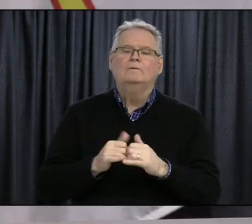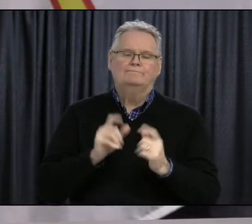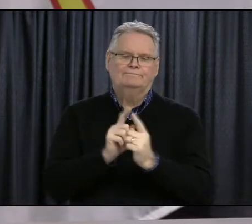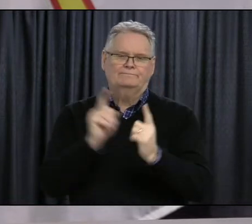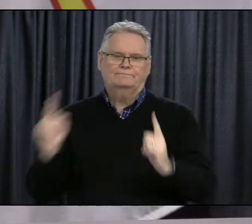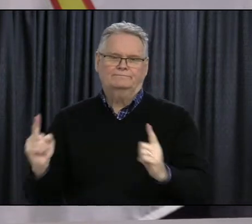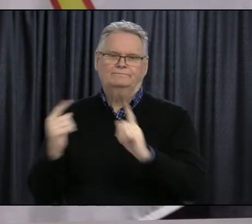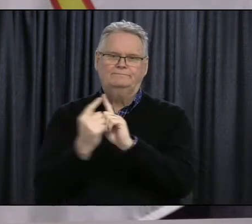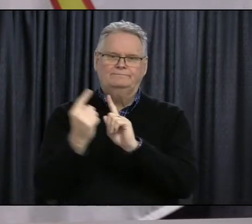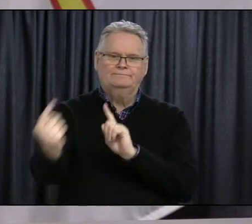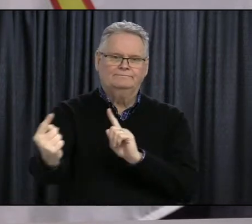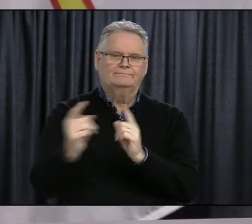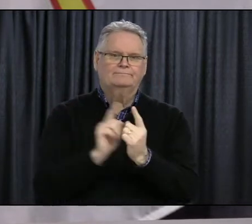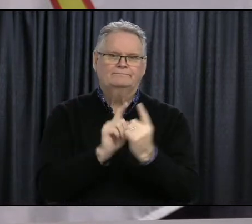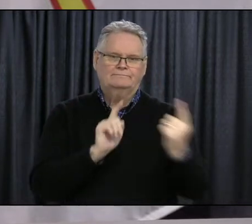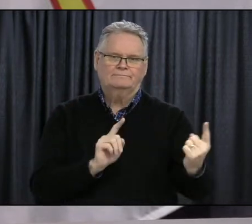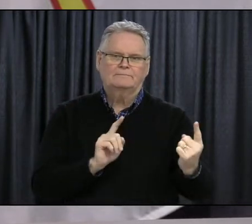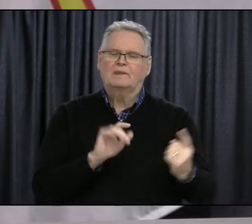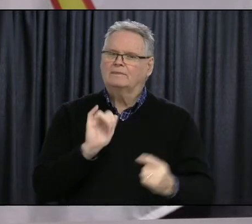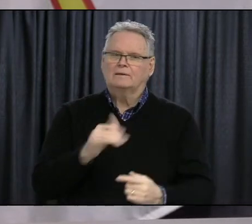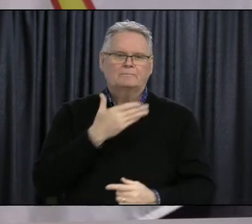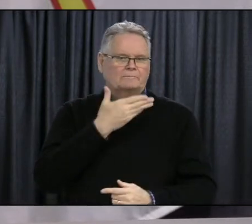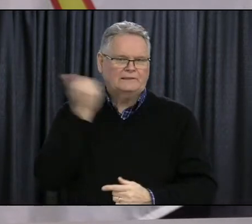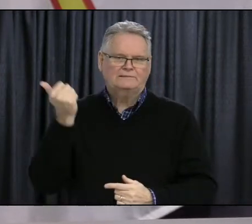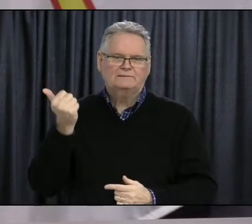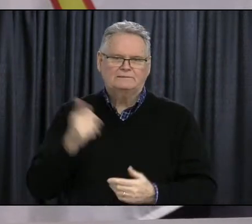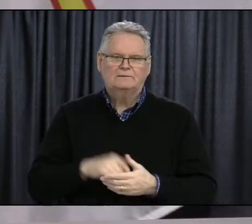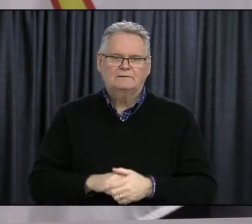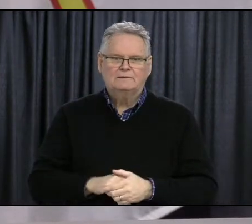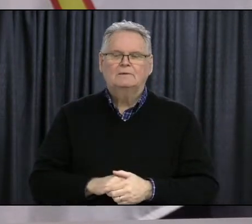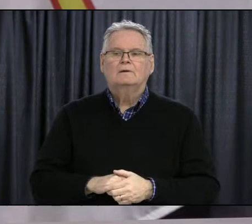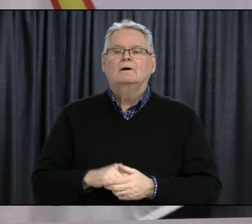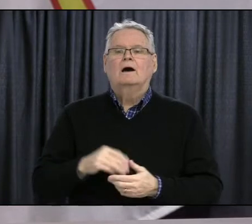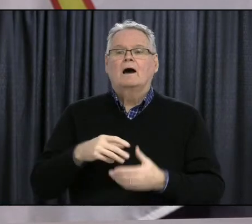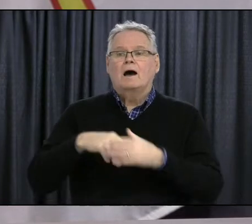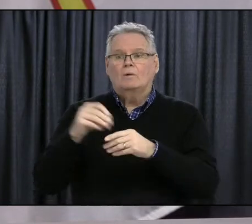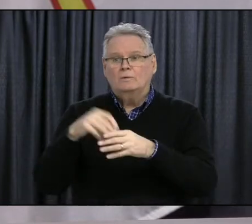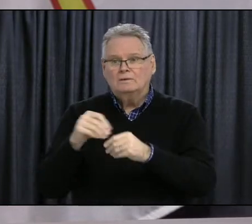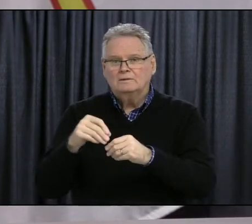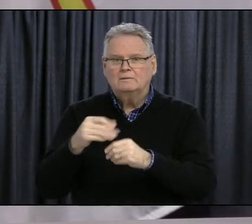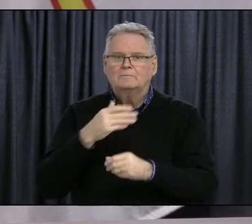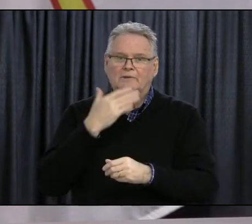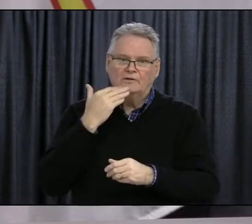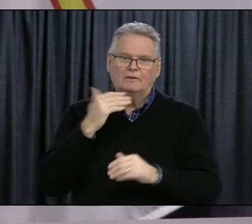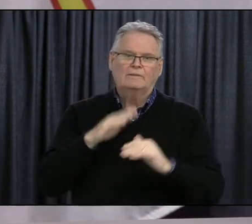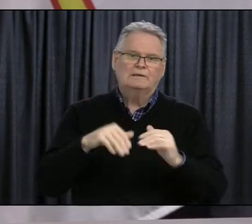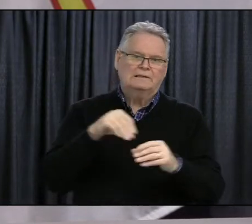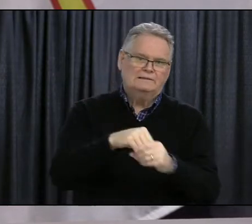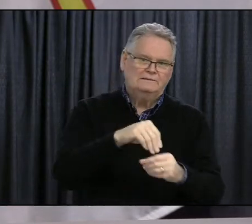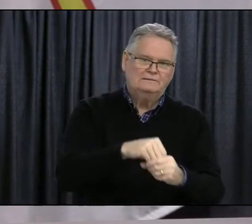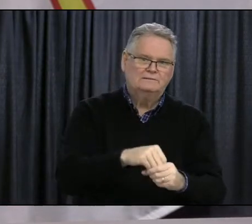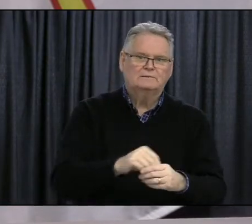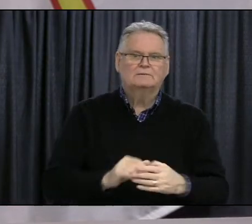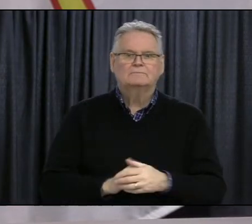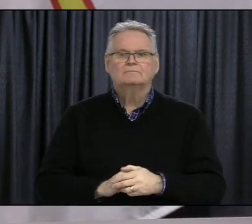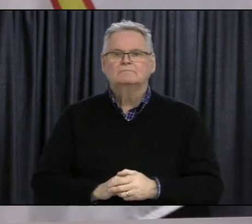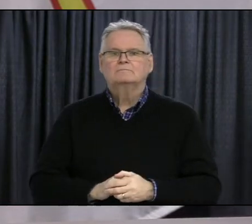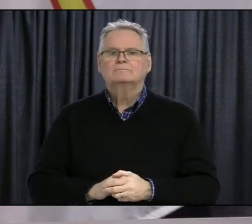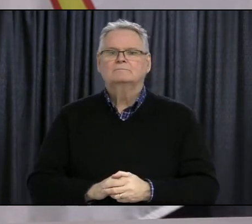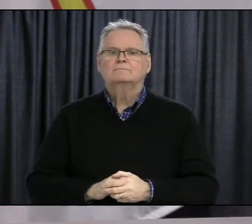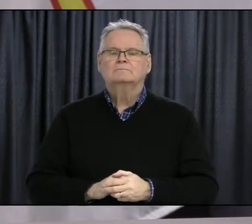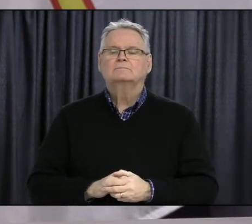other people's homes. Wash your hands frequently with warm water and soap for at least 20 seconds, or use an alcohol-based